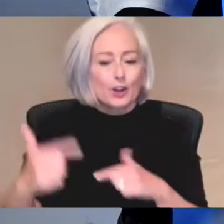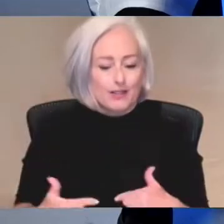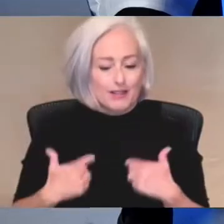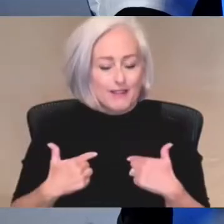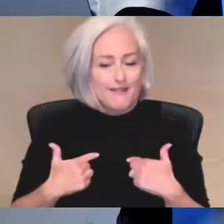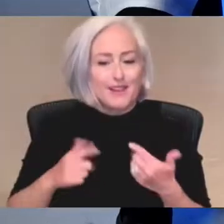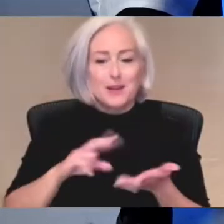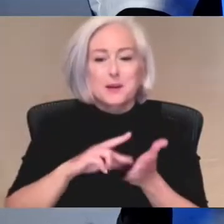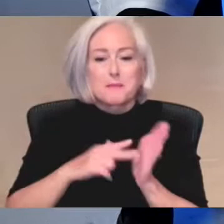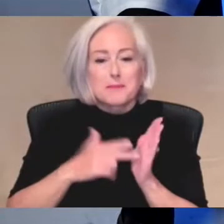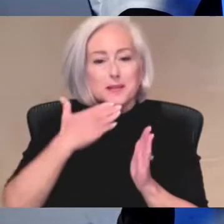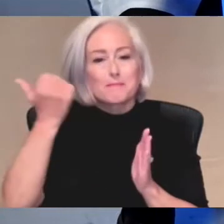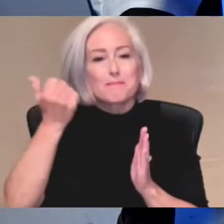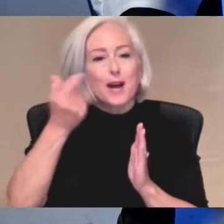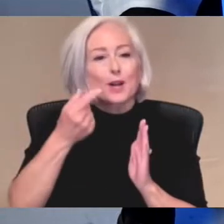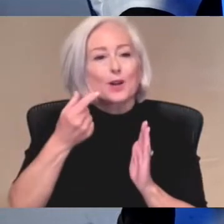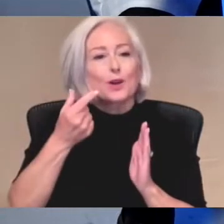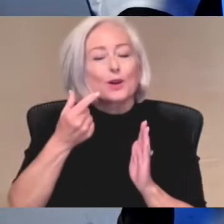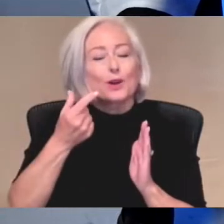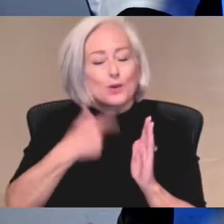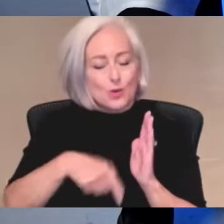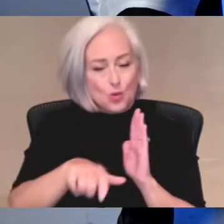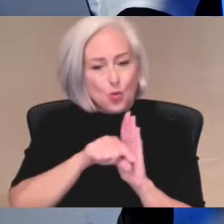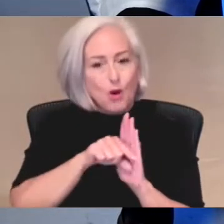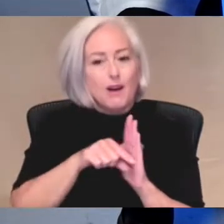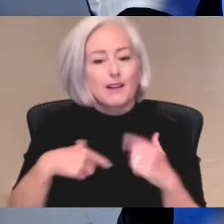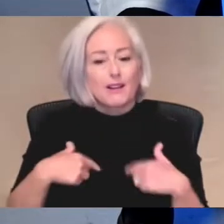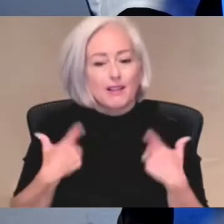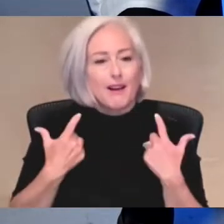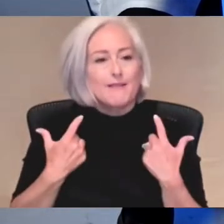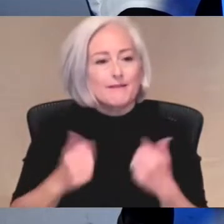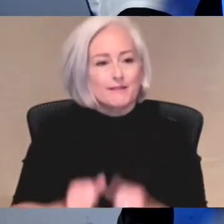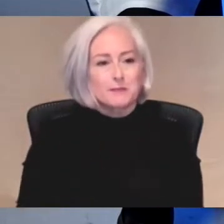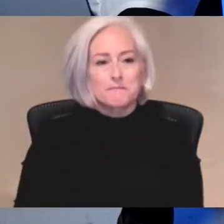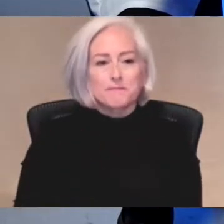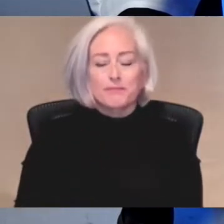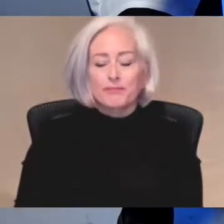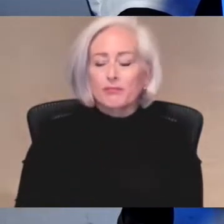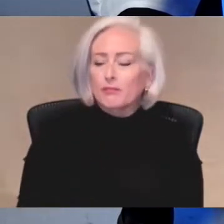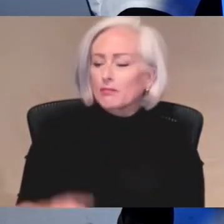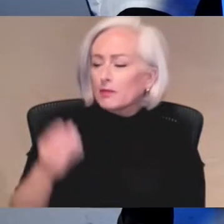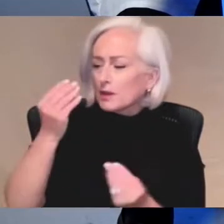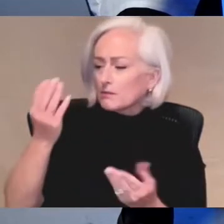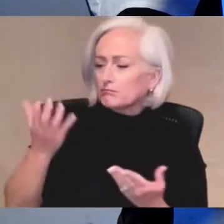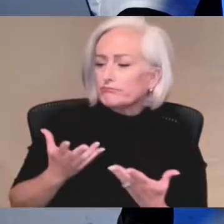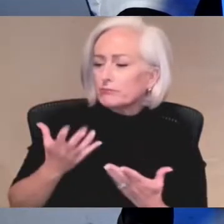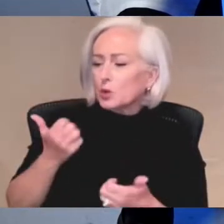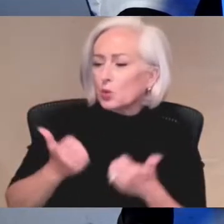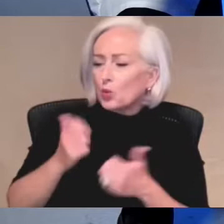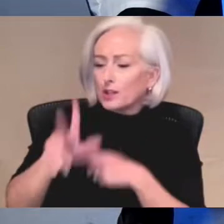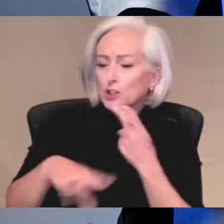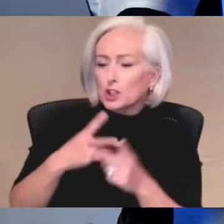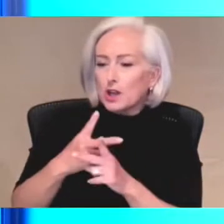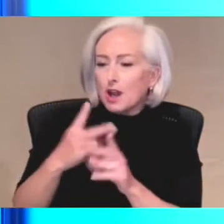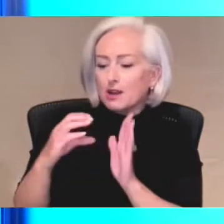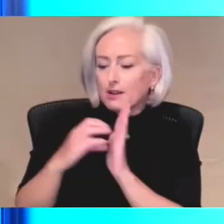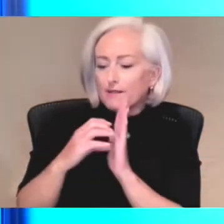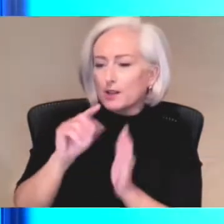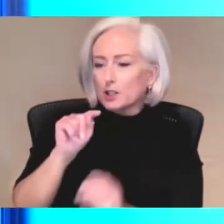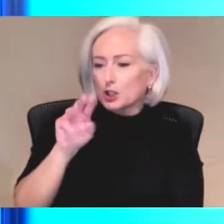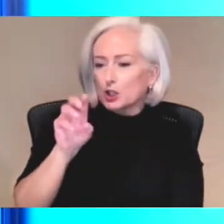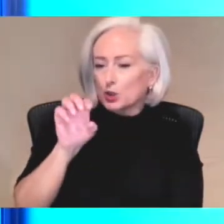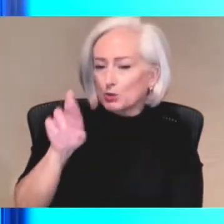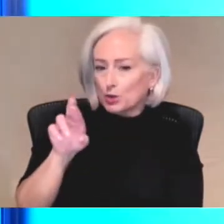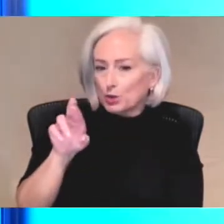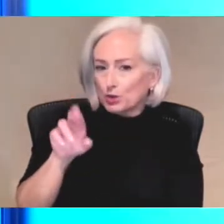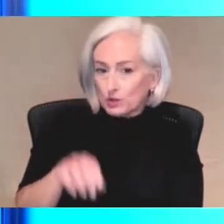Mm-hmm. And what specific types of tumors is this unit? Proton therapy can, in practice,